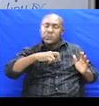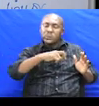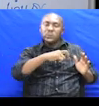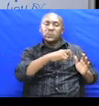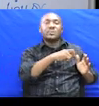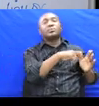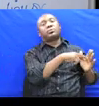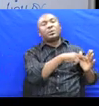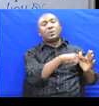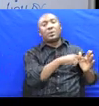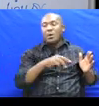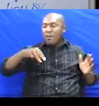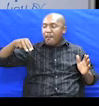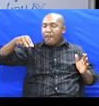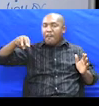1901.